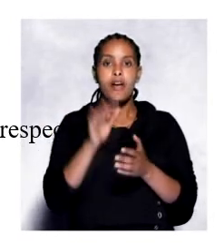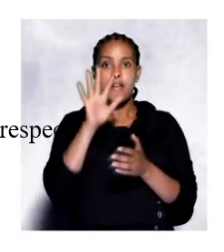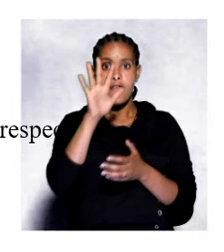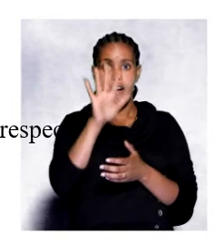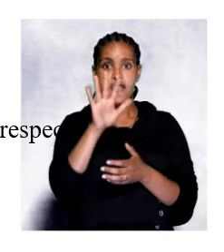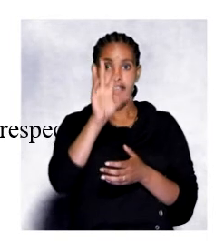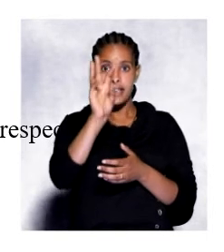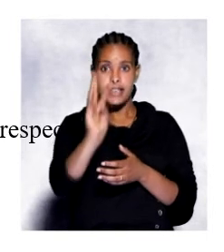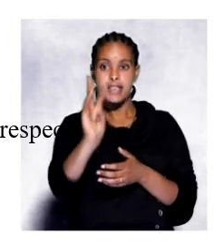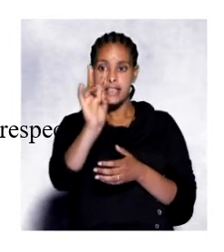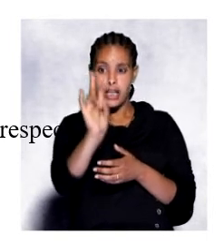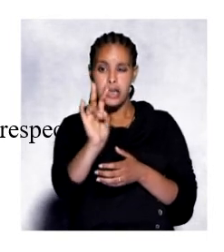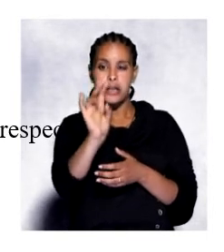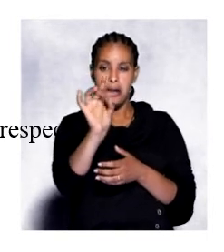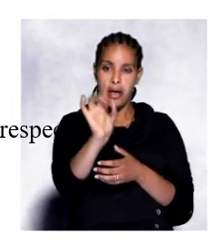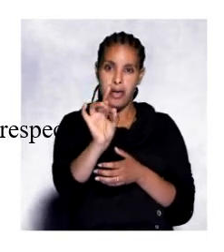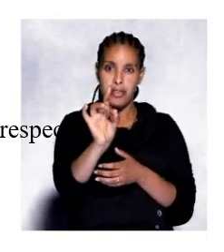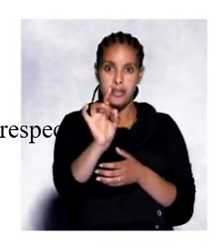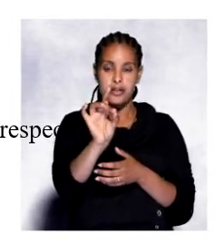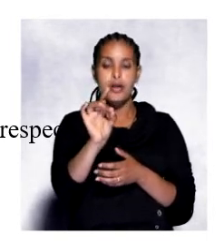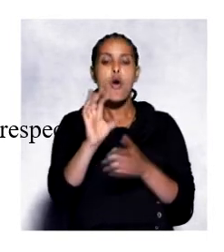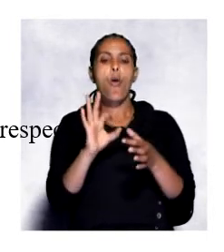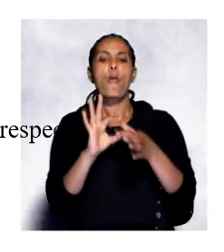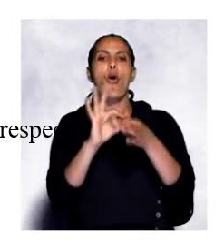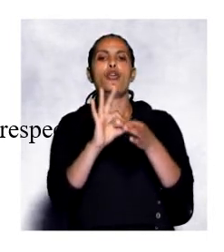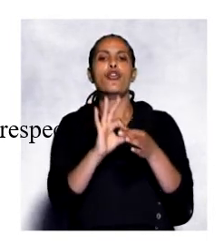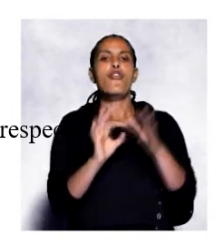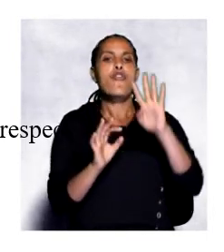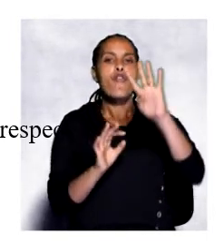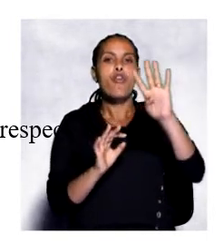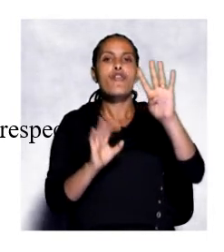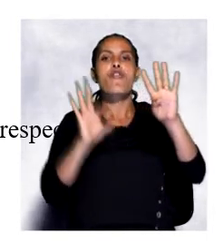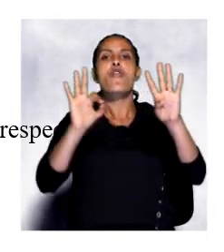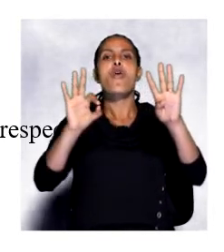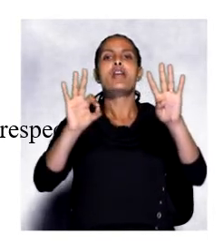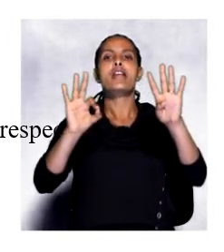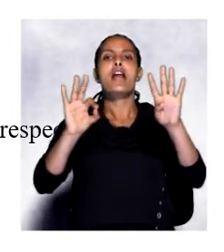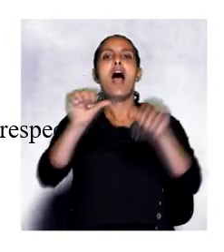5, 6, 7, 8. Bonded with 4 fluorine atoms.